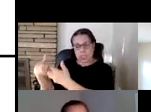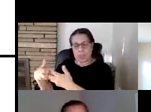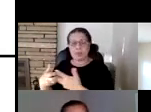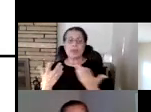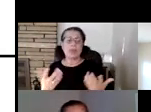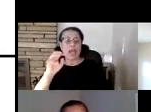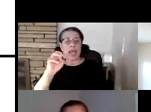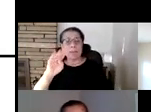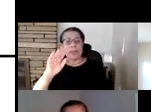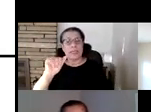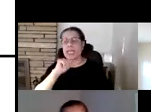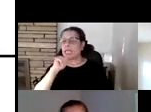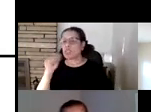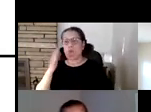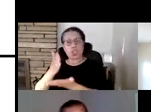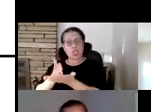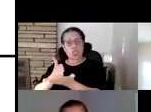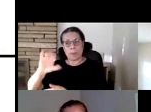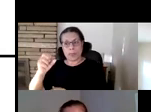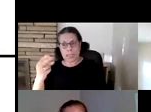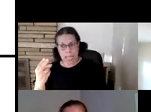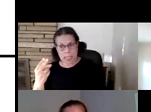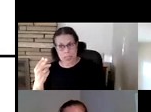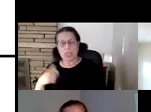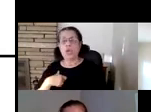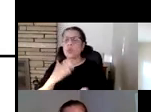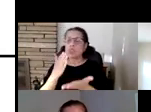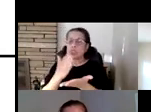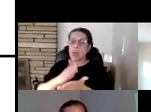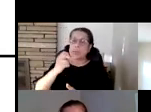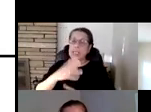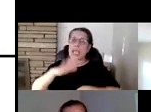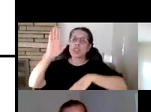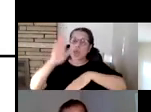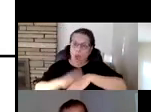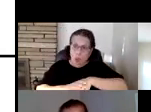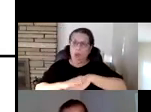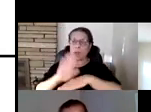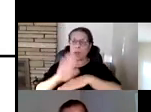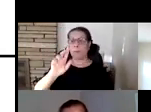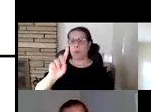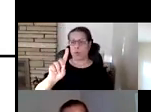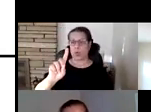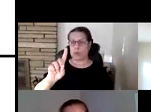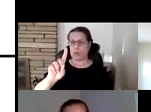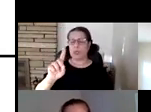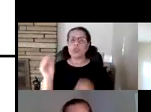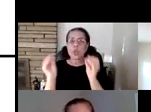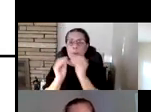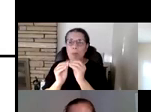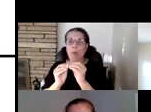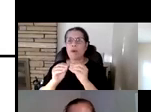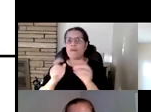is not eliminating cash. We're eliminating cash being paid on board. We want to shift it to off board to allow for a faster and